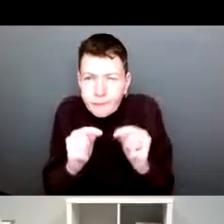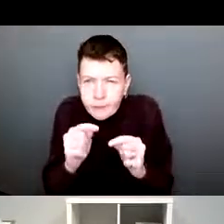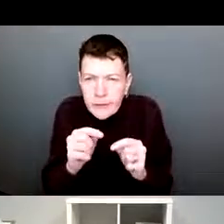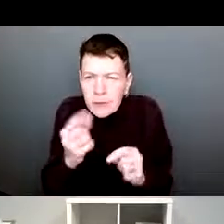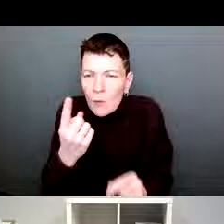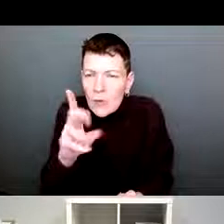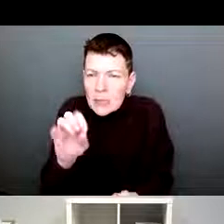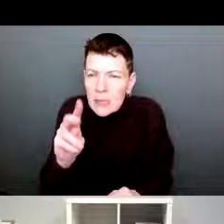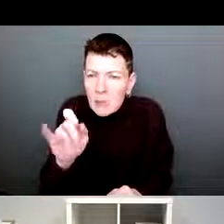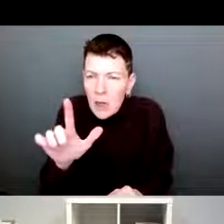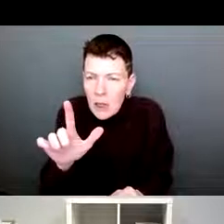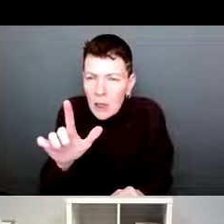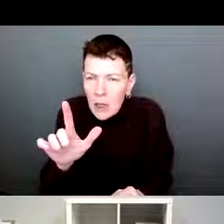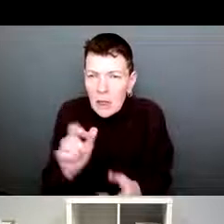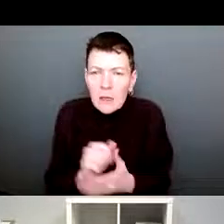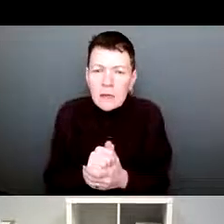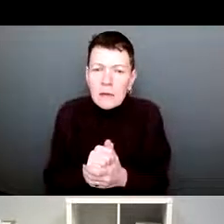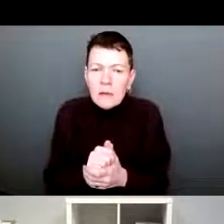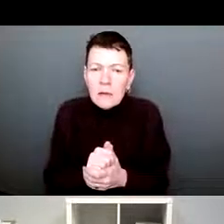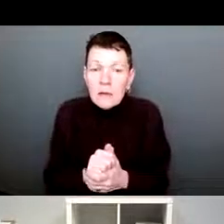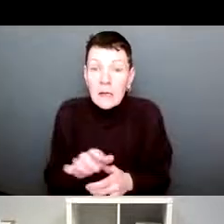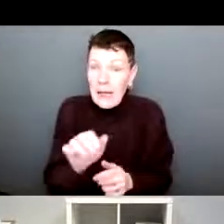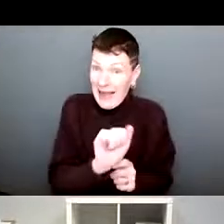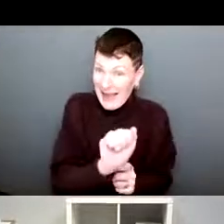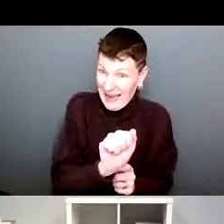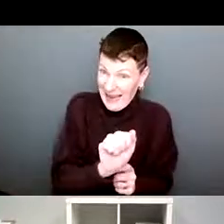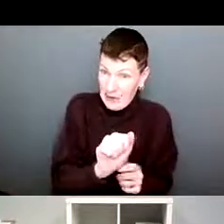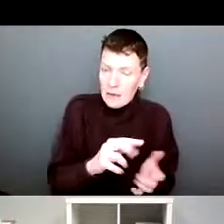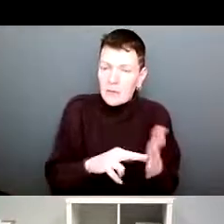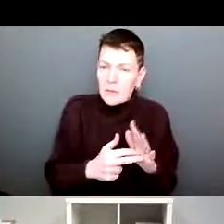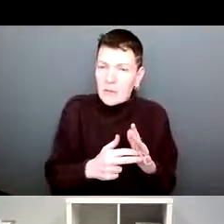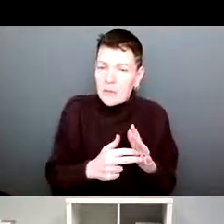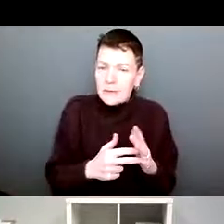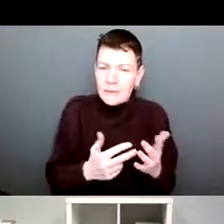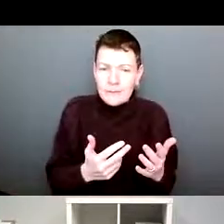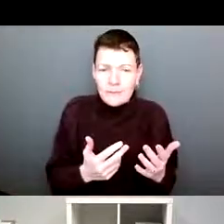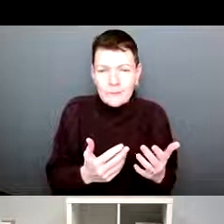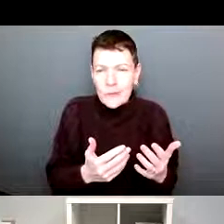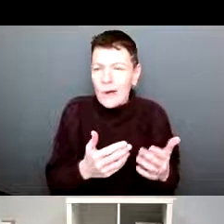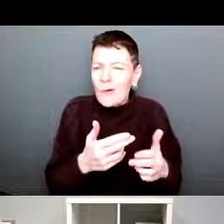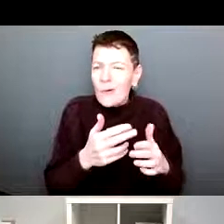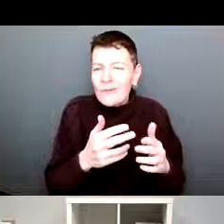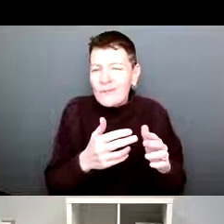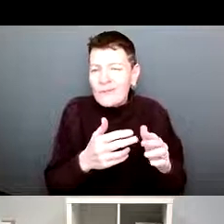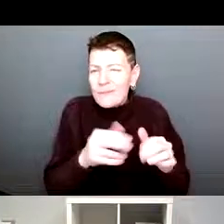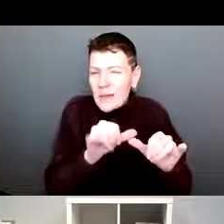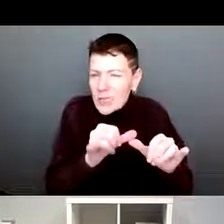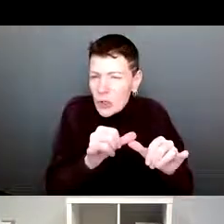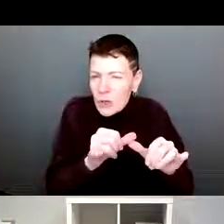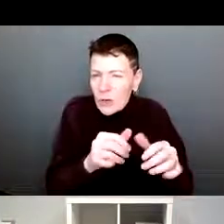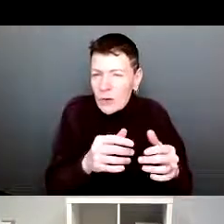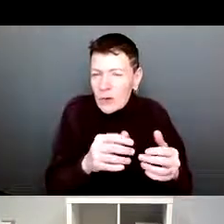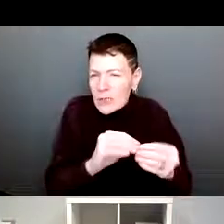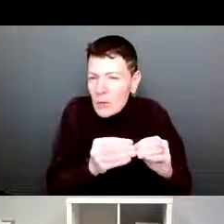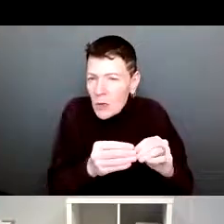decibel. The A part of it, the dBA, is just the weighting, and you'll see both of these measures available